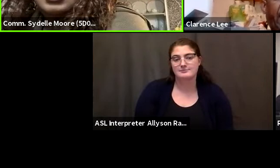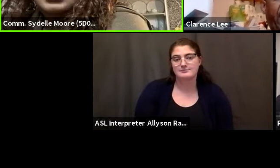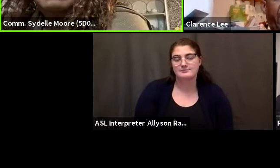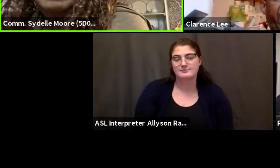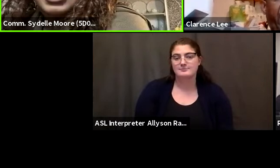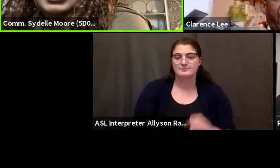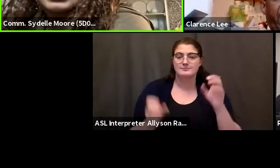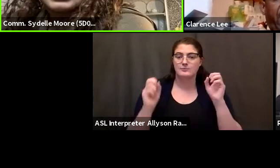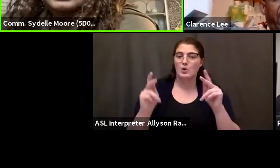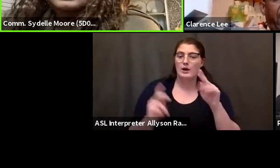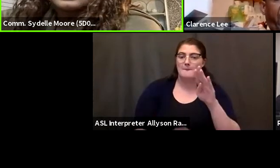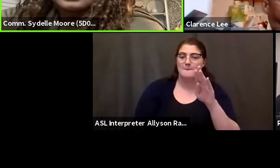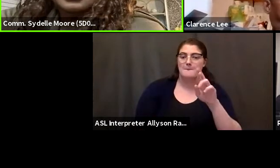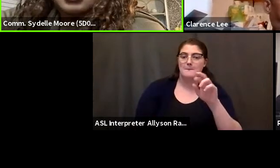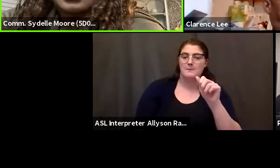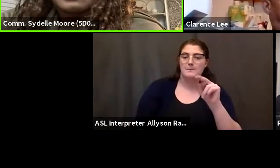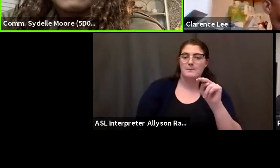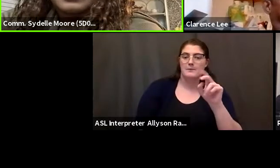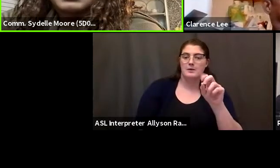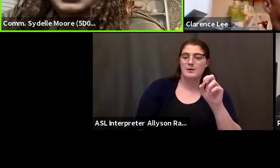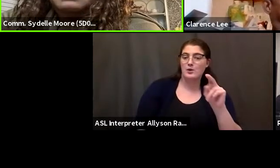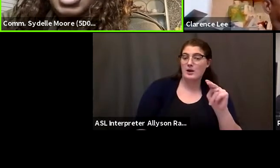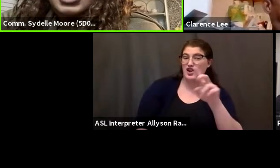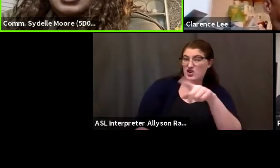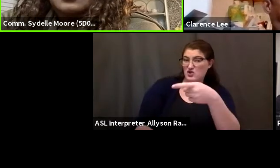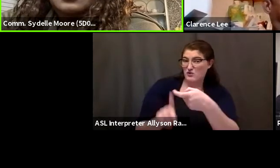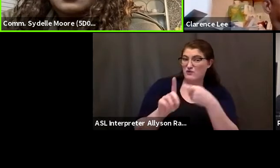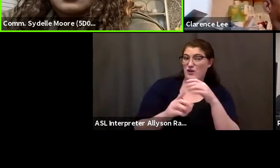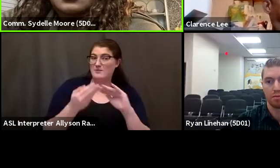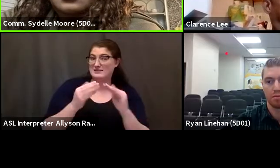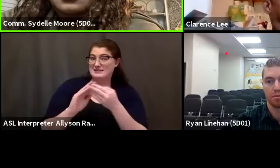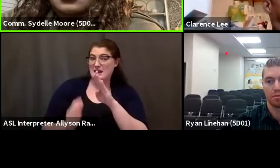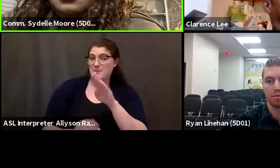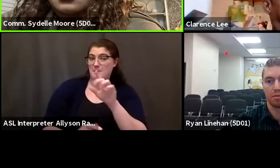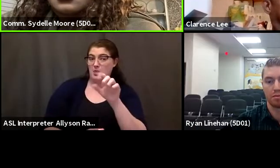All right. Brandon, are you from City Block Health?